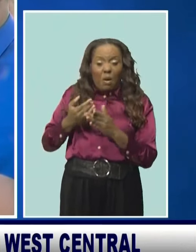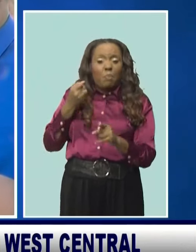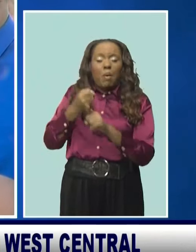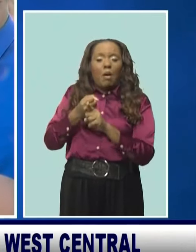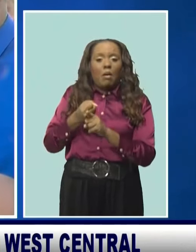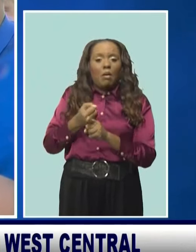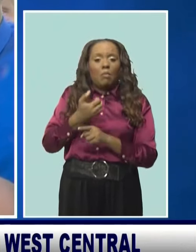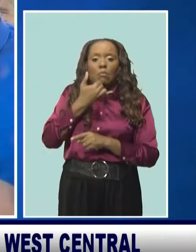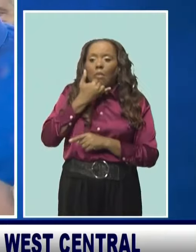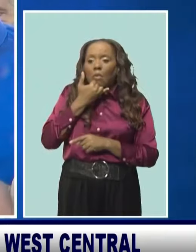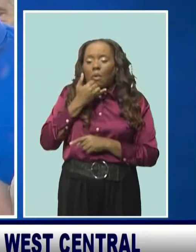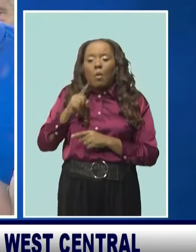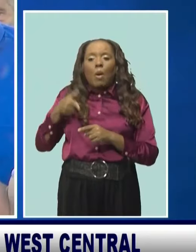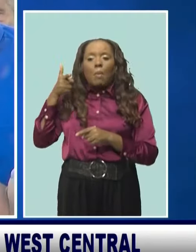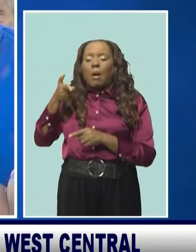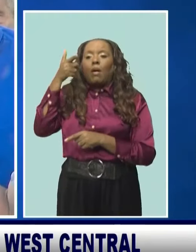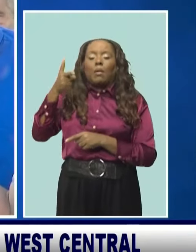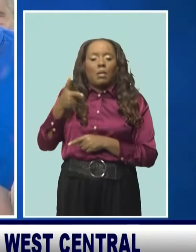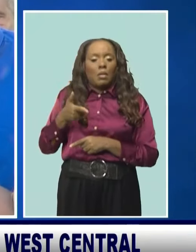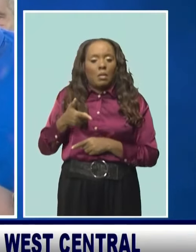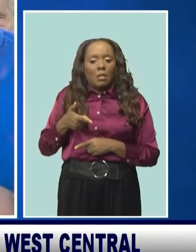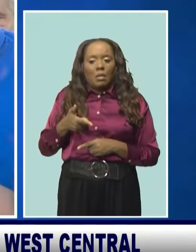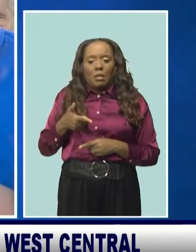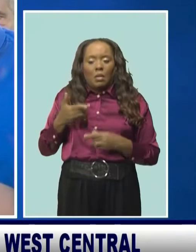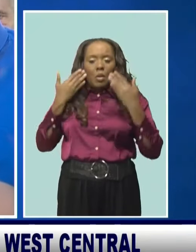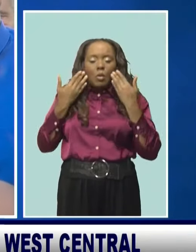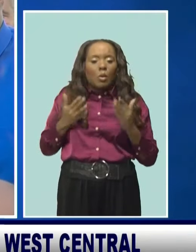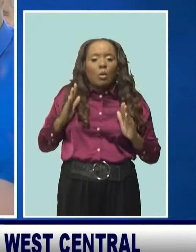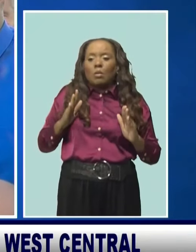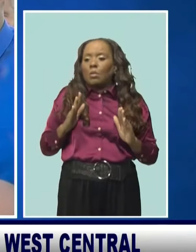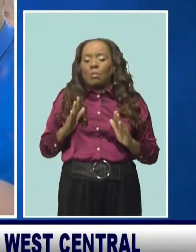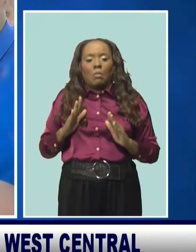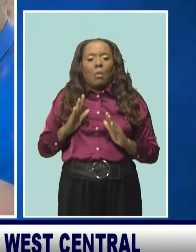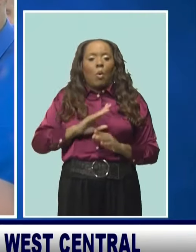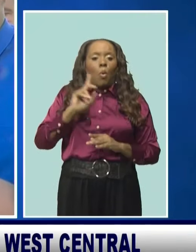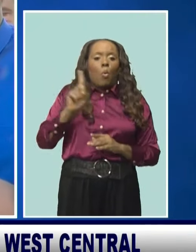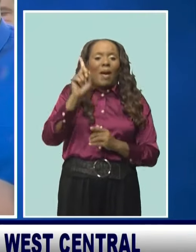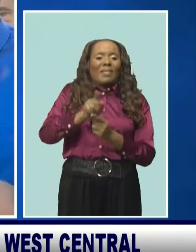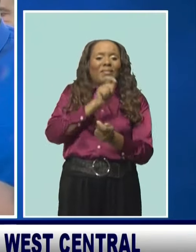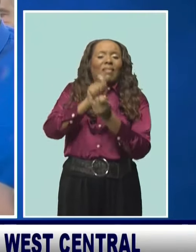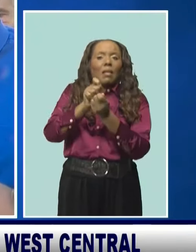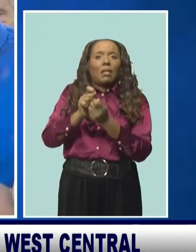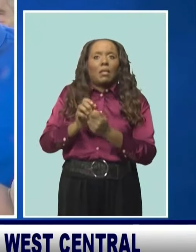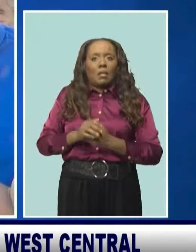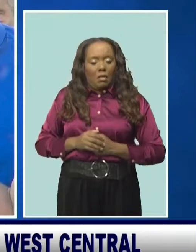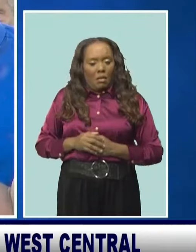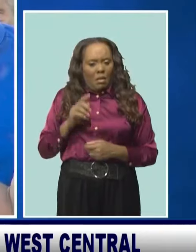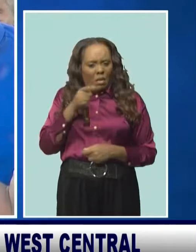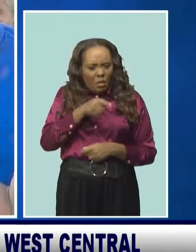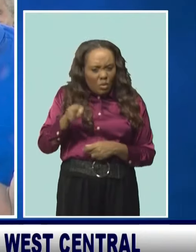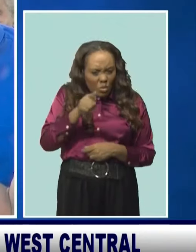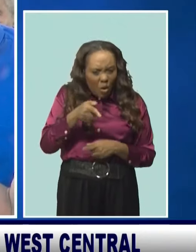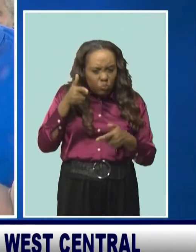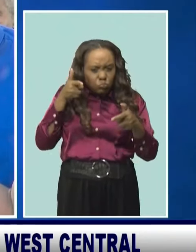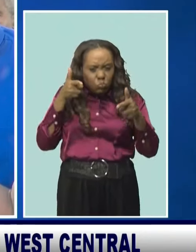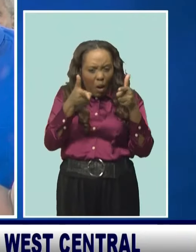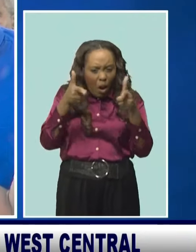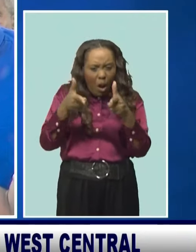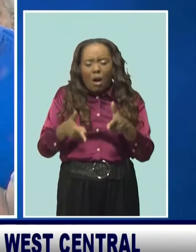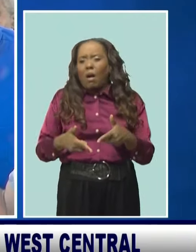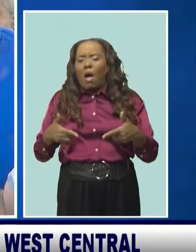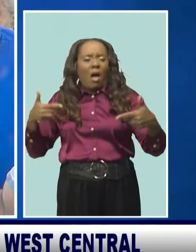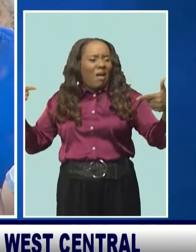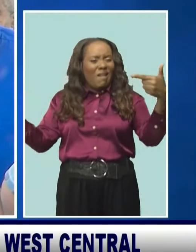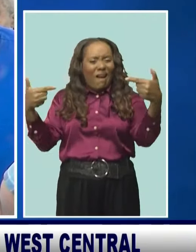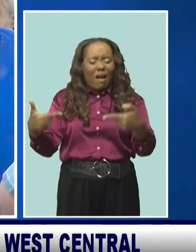same target. I am saying it is senseless, and these guns that are being used in a man-to-man in